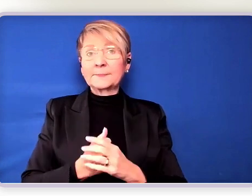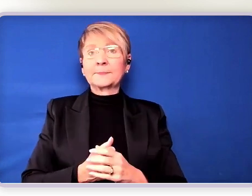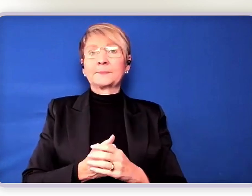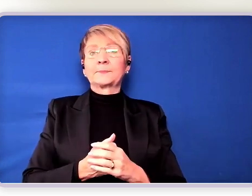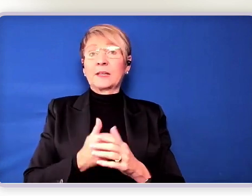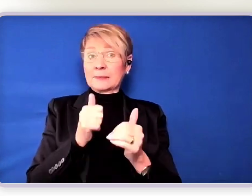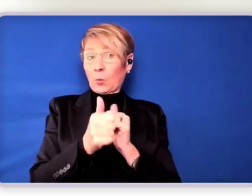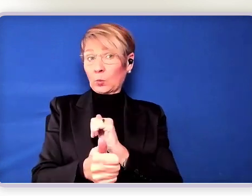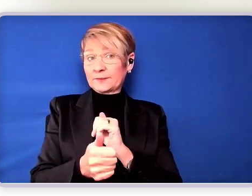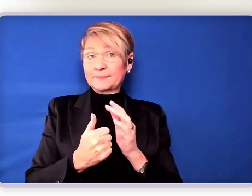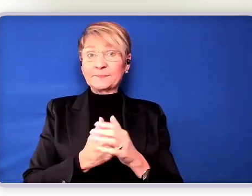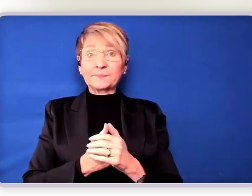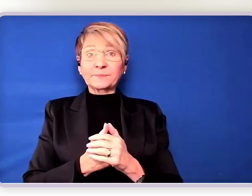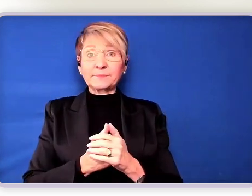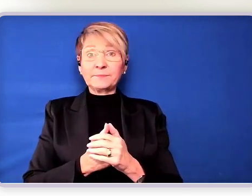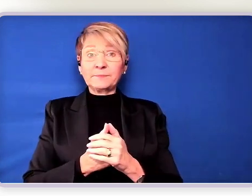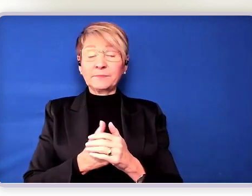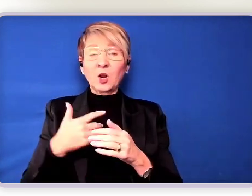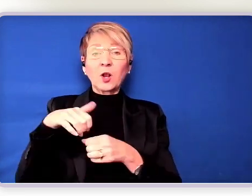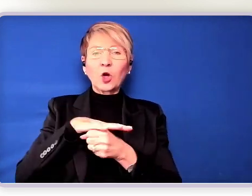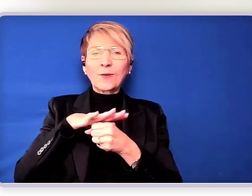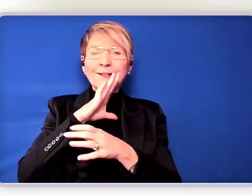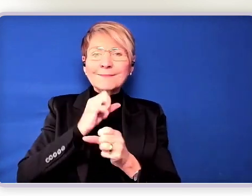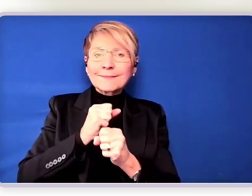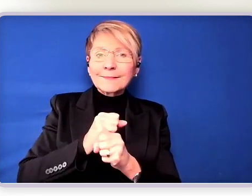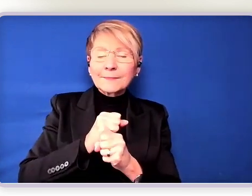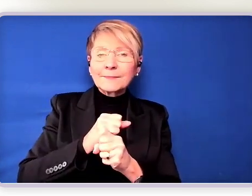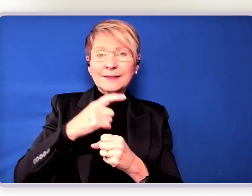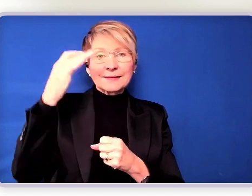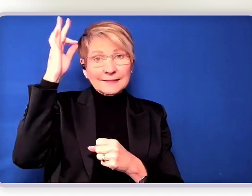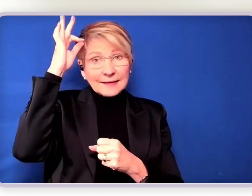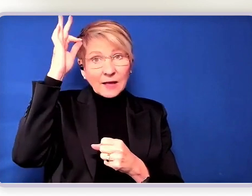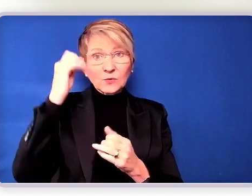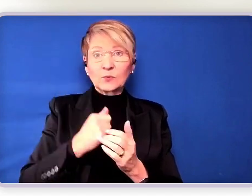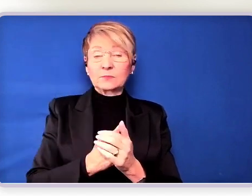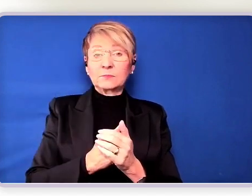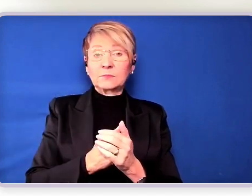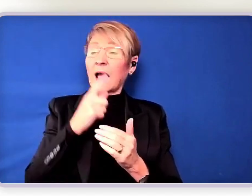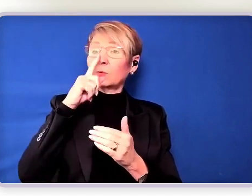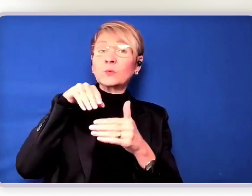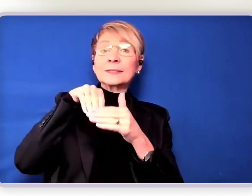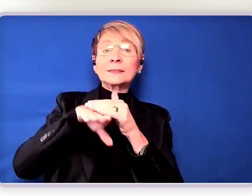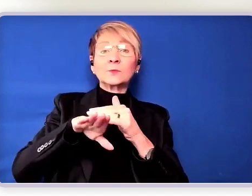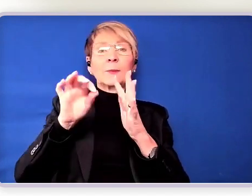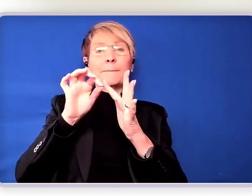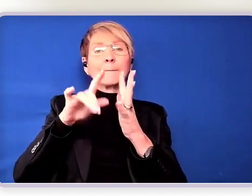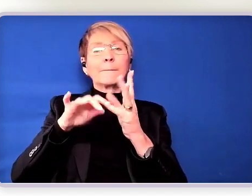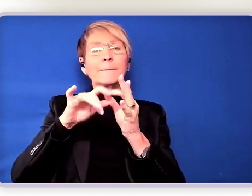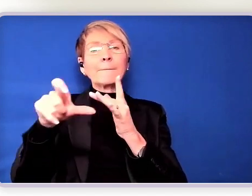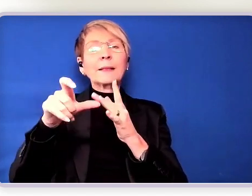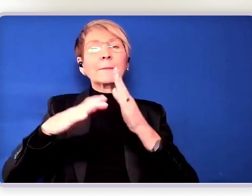sport, local government or council, accessing a public building, and